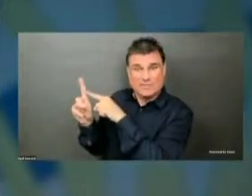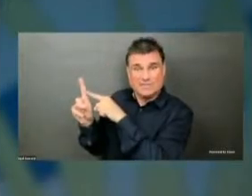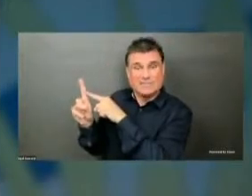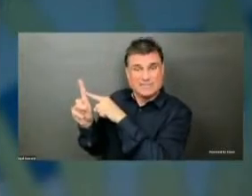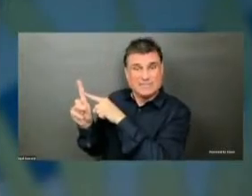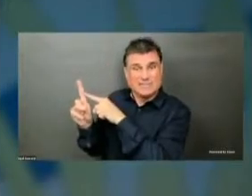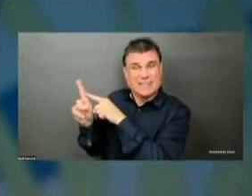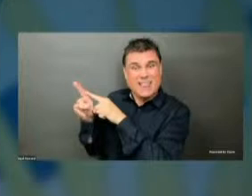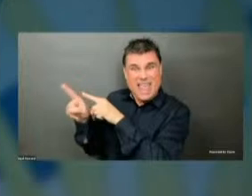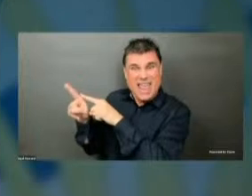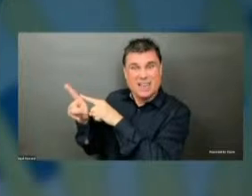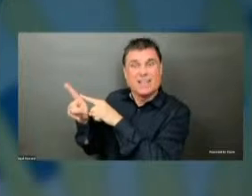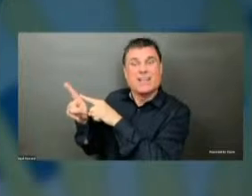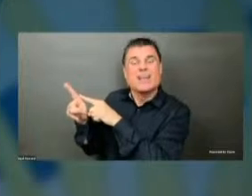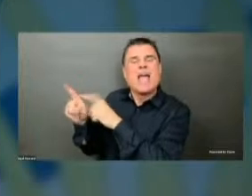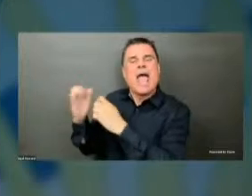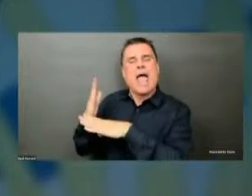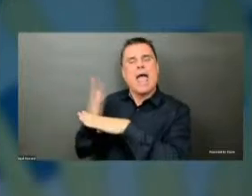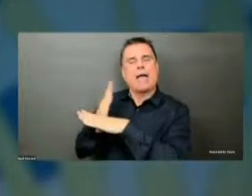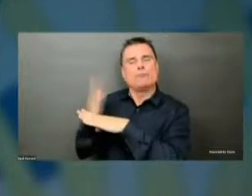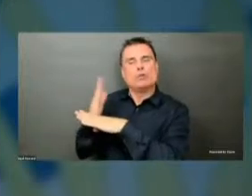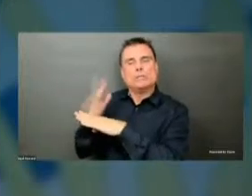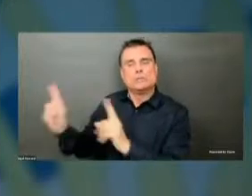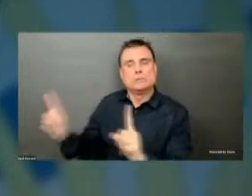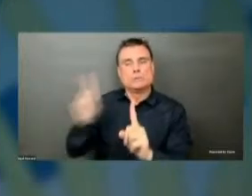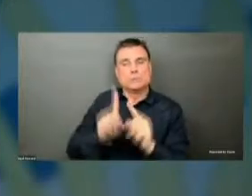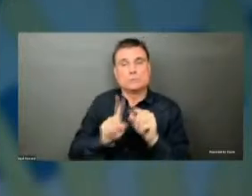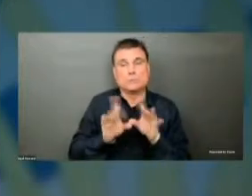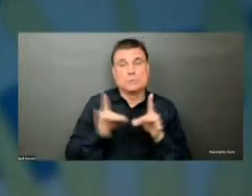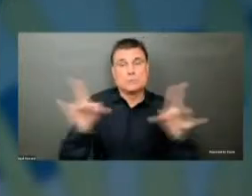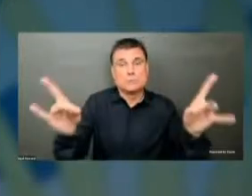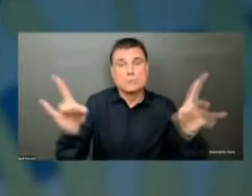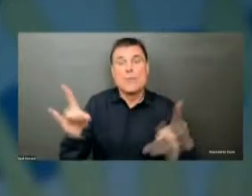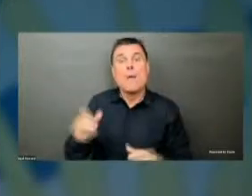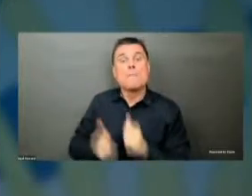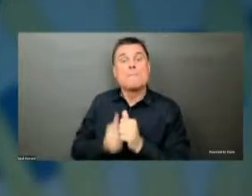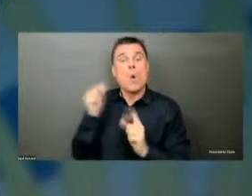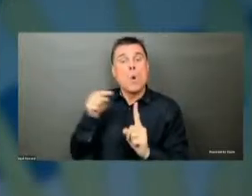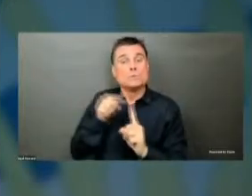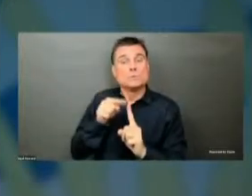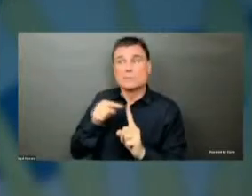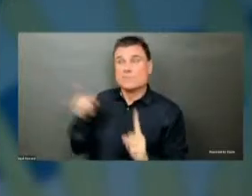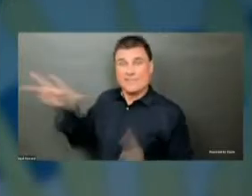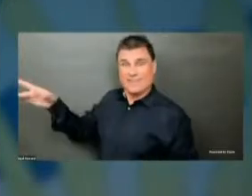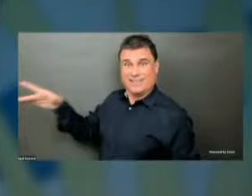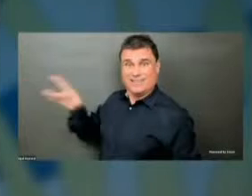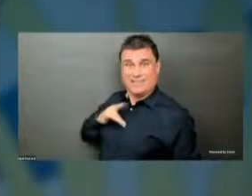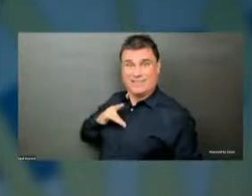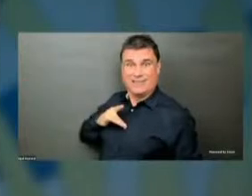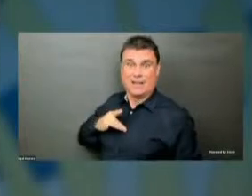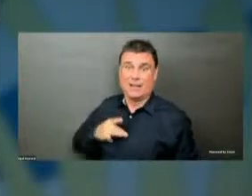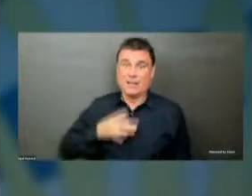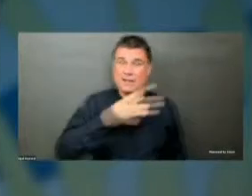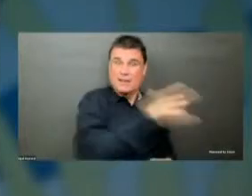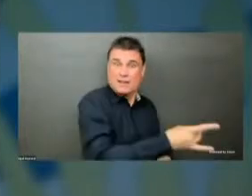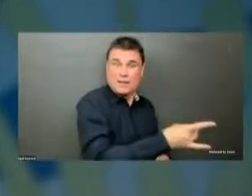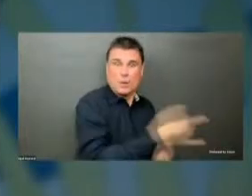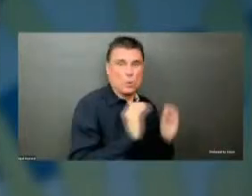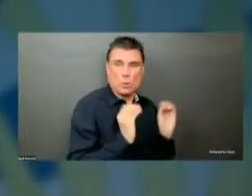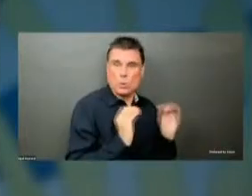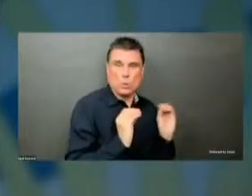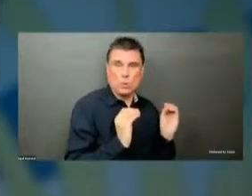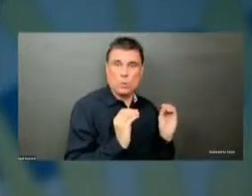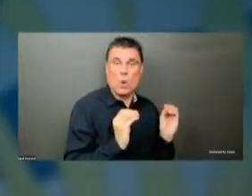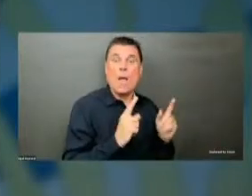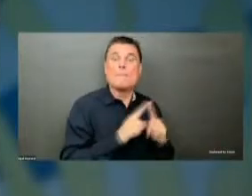are infected don't transmit to anybody. But some people have what we call, are involved in what we call super